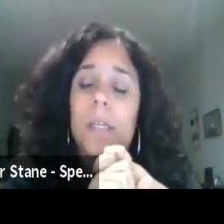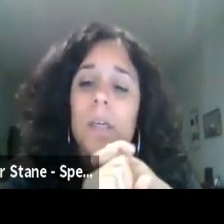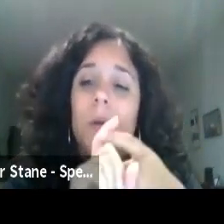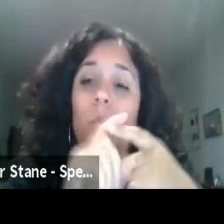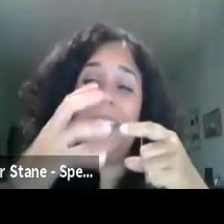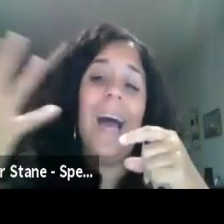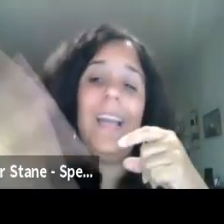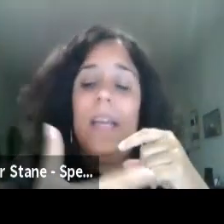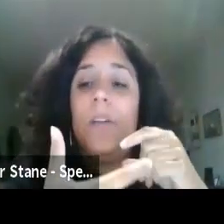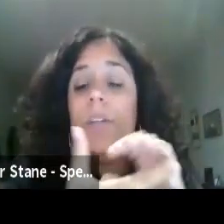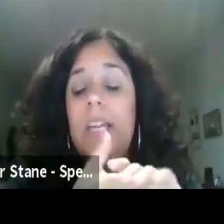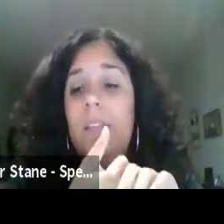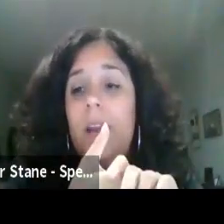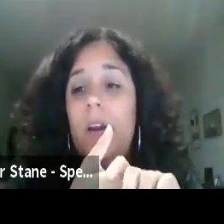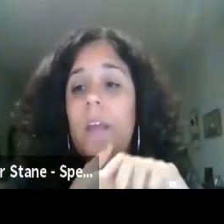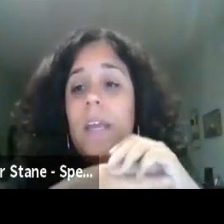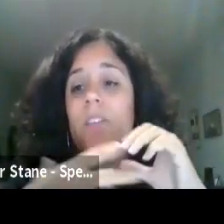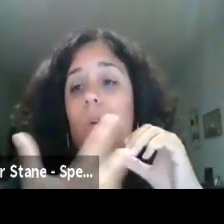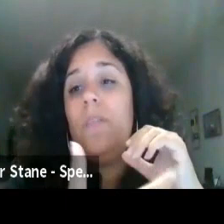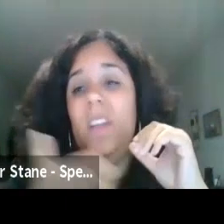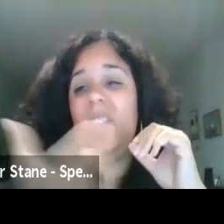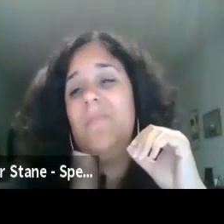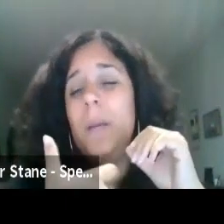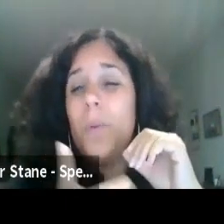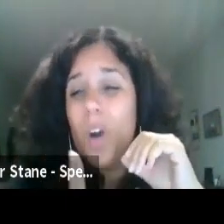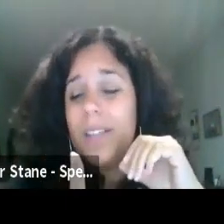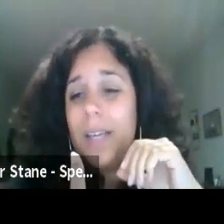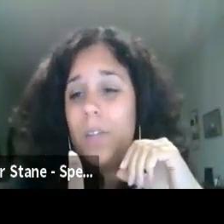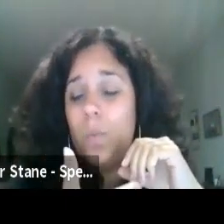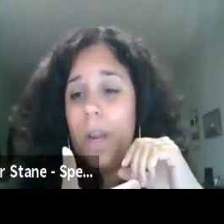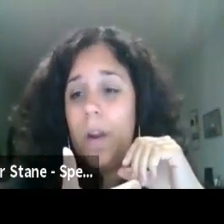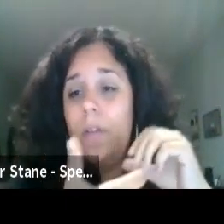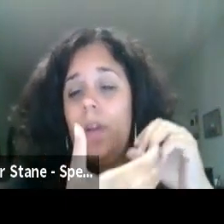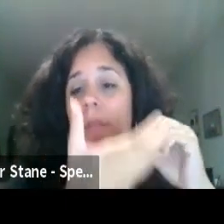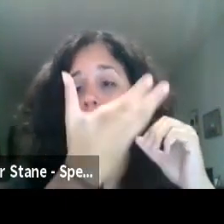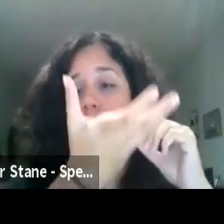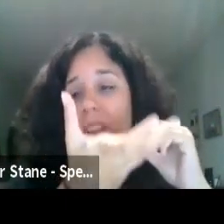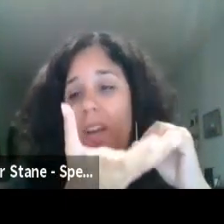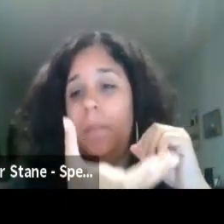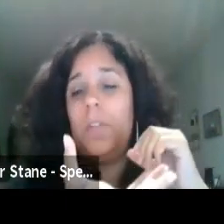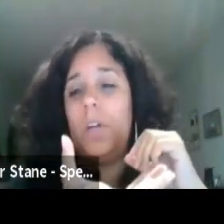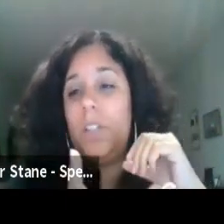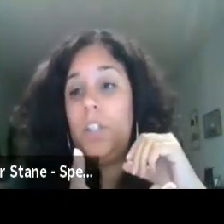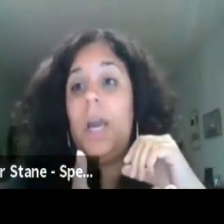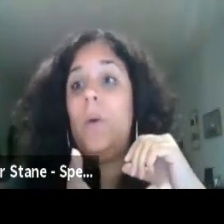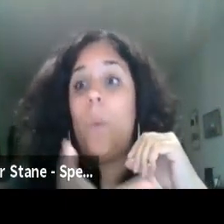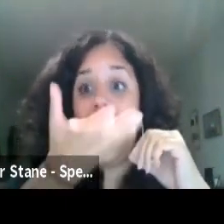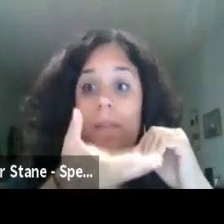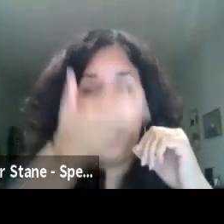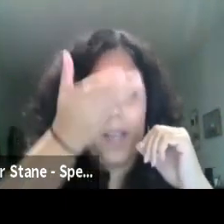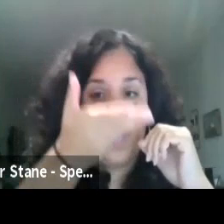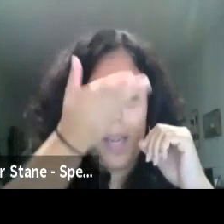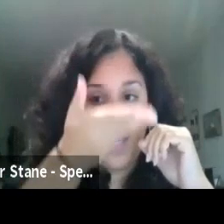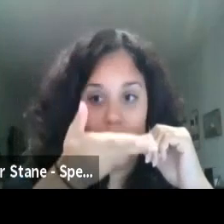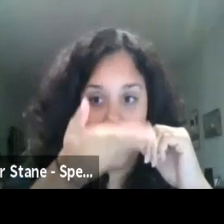bleed, but what's hiding underneath there is sort of this process where the bone and the gum starts to shy